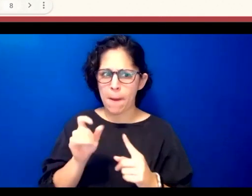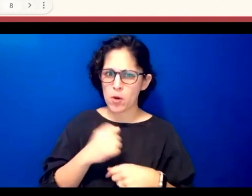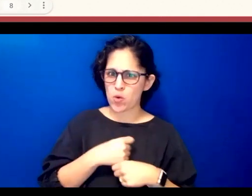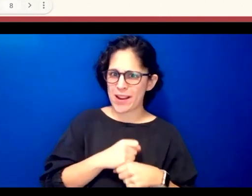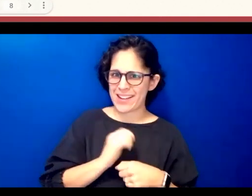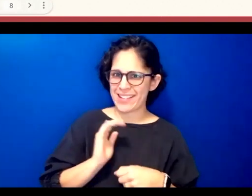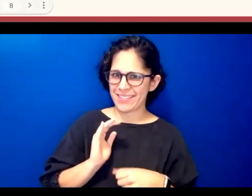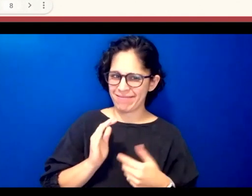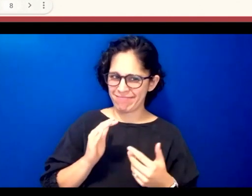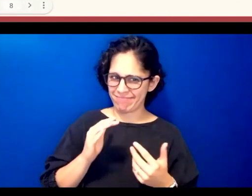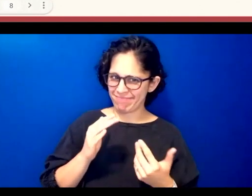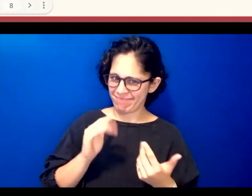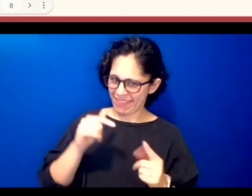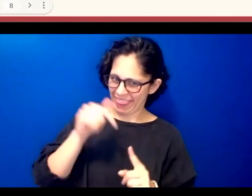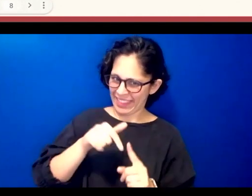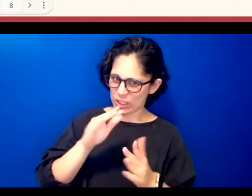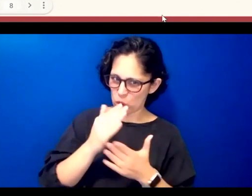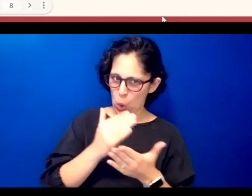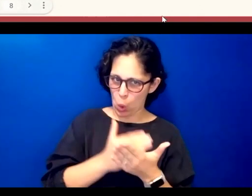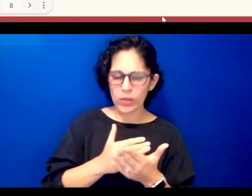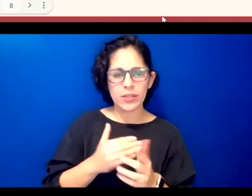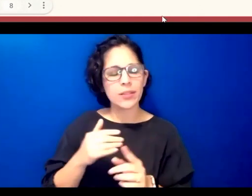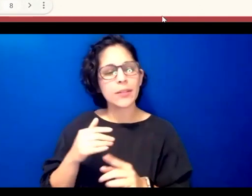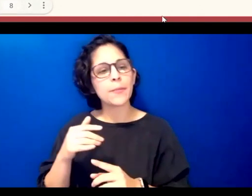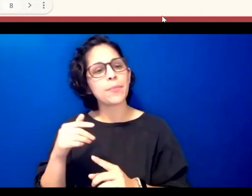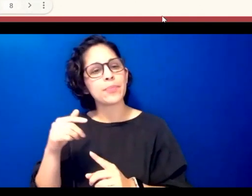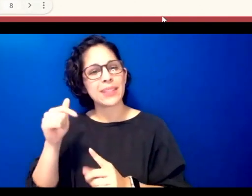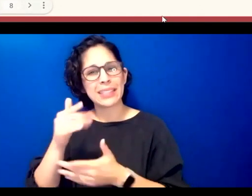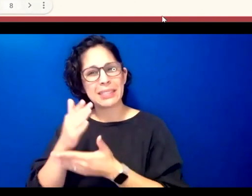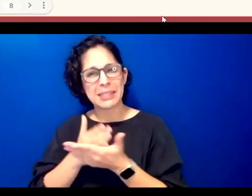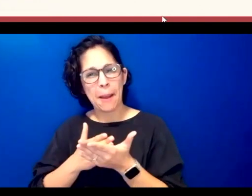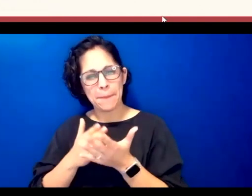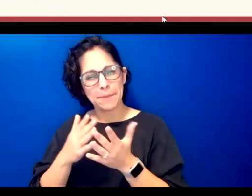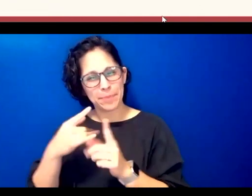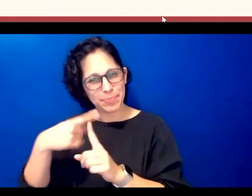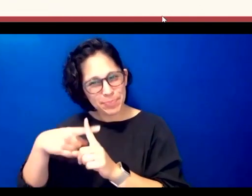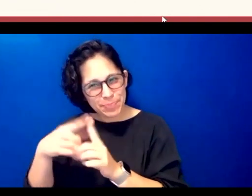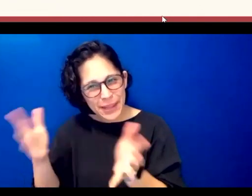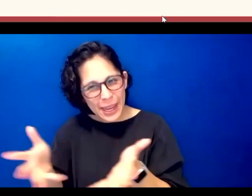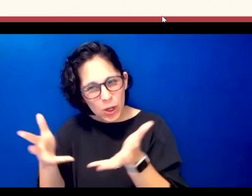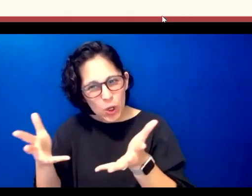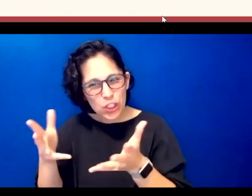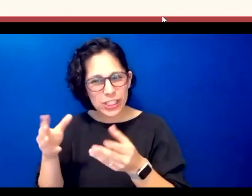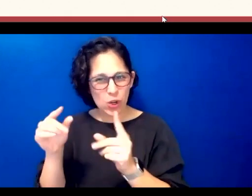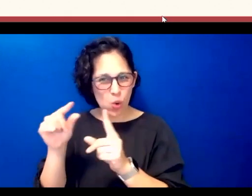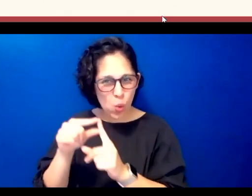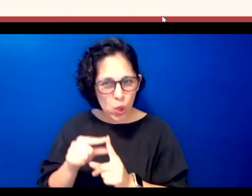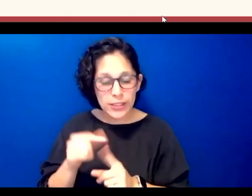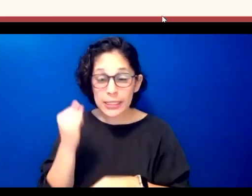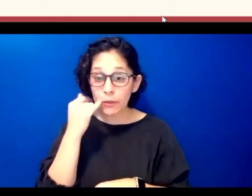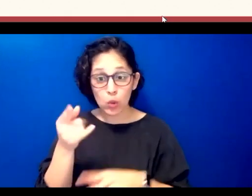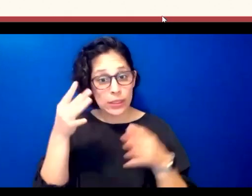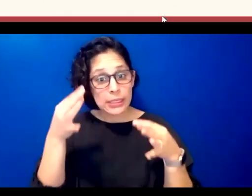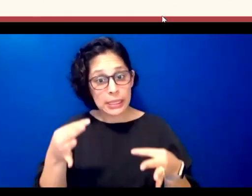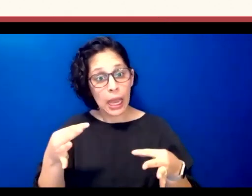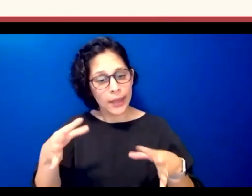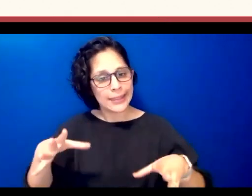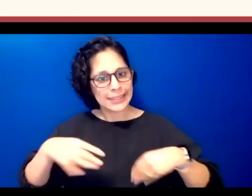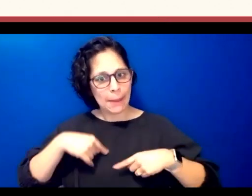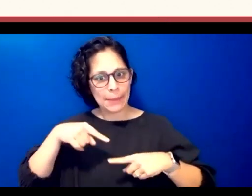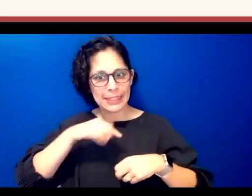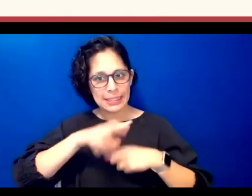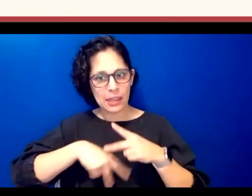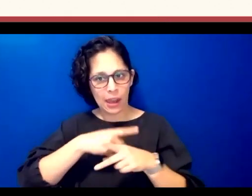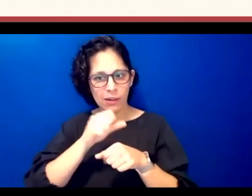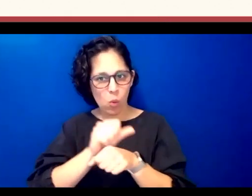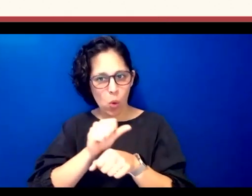And these are kind of some encouraging words that if you were going to take on this kind of work, you don't necessarily need to